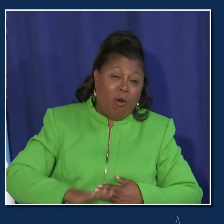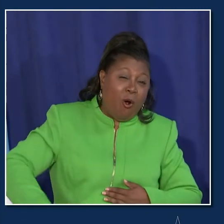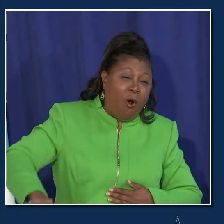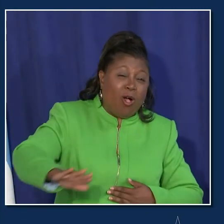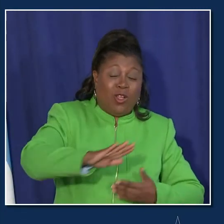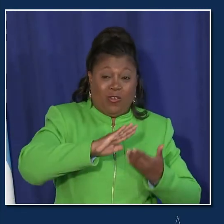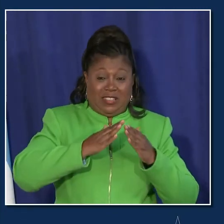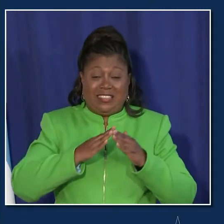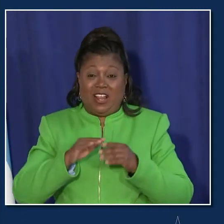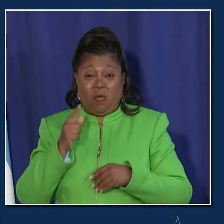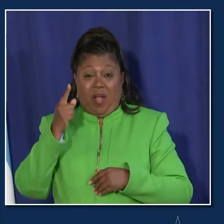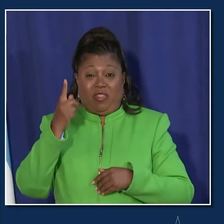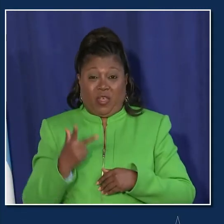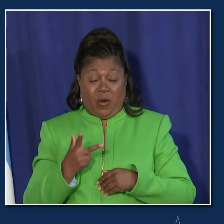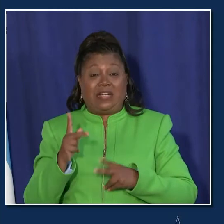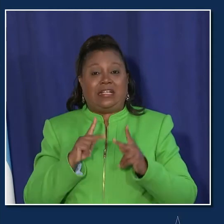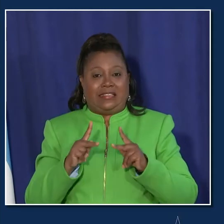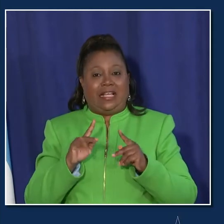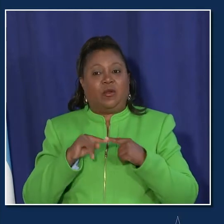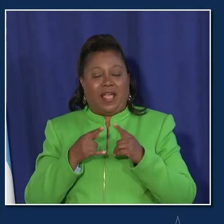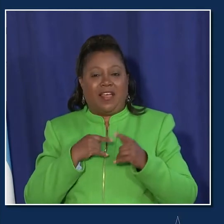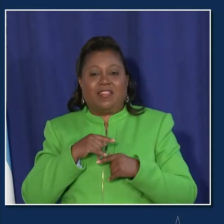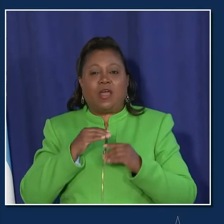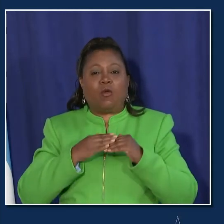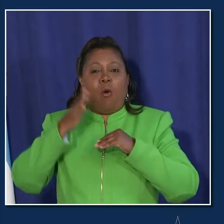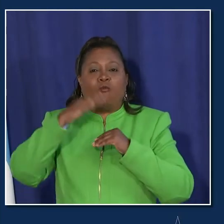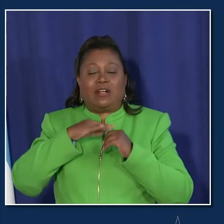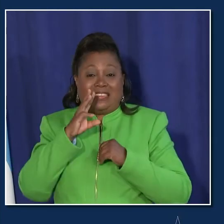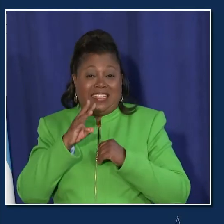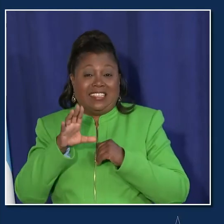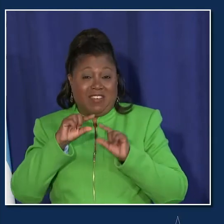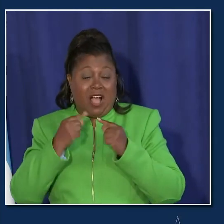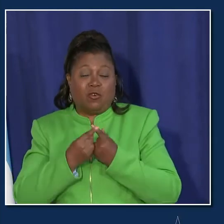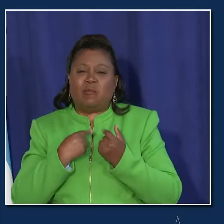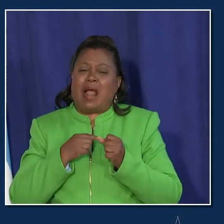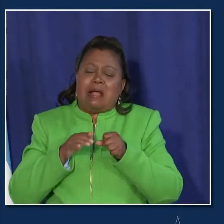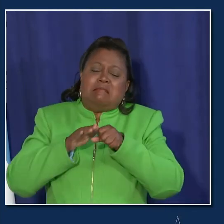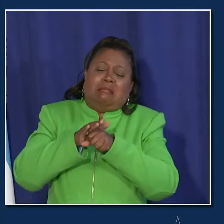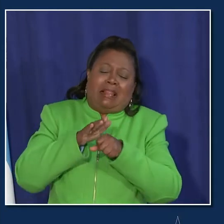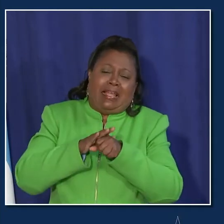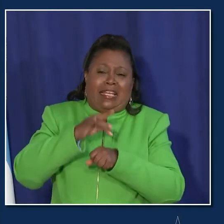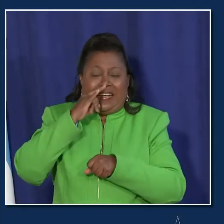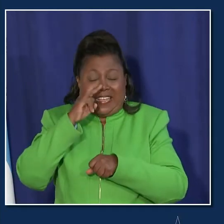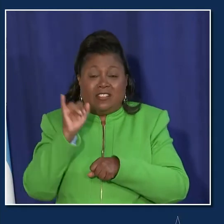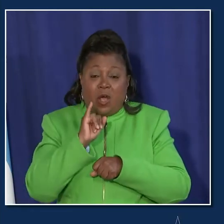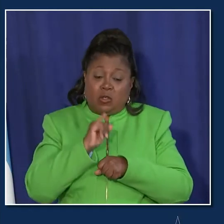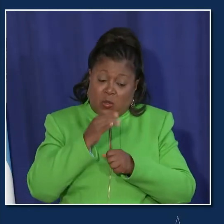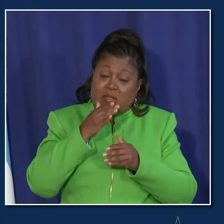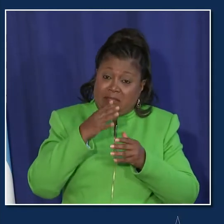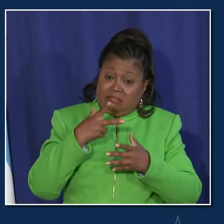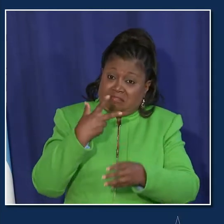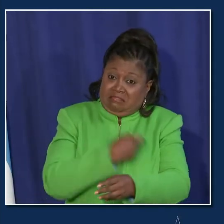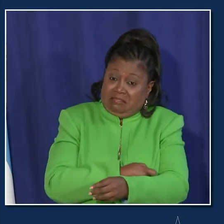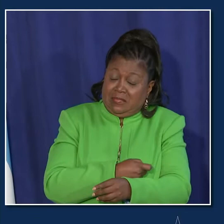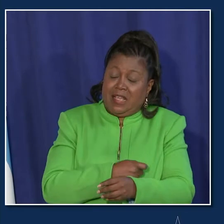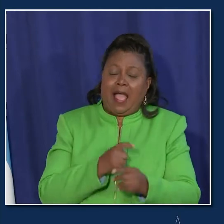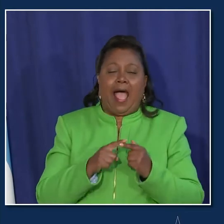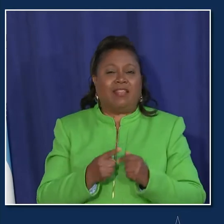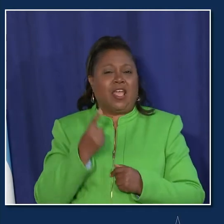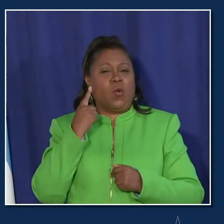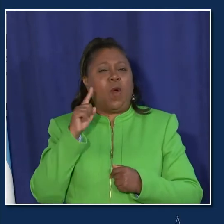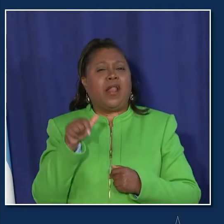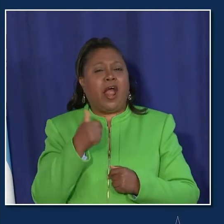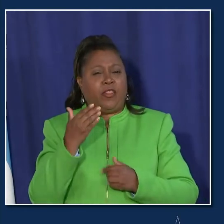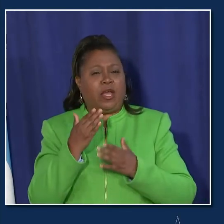city, a third of the people are in that over 65 group. We've got plenty of kids also getting it done. I think one